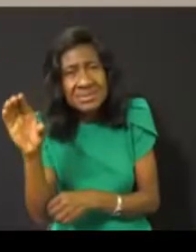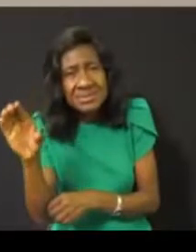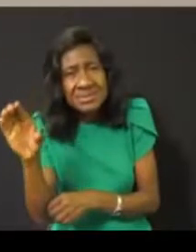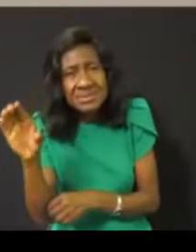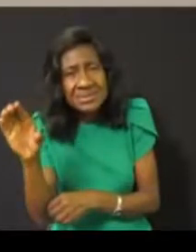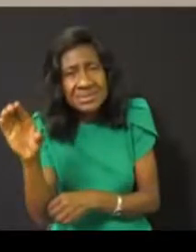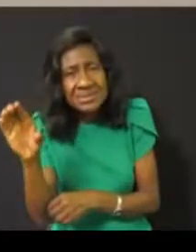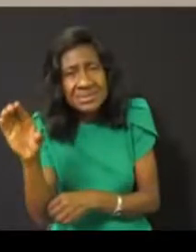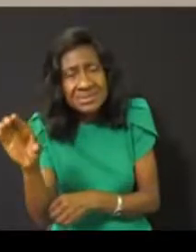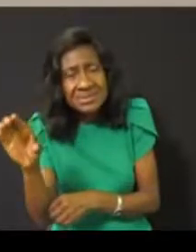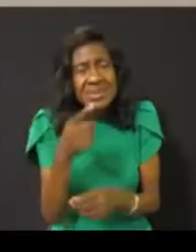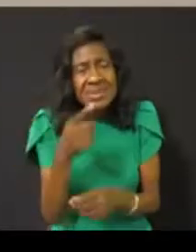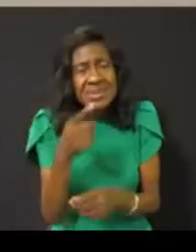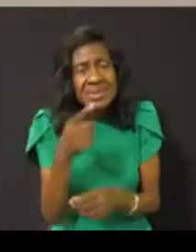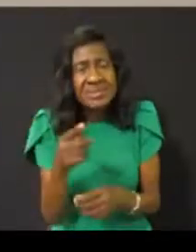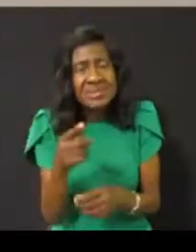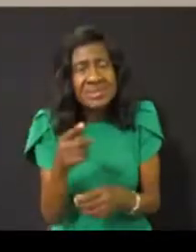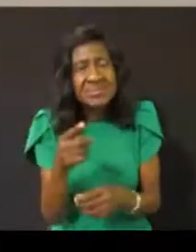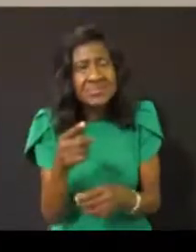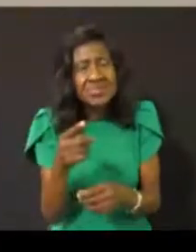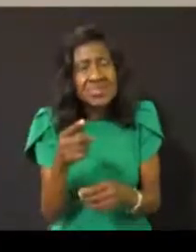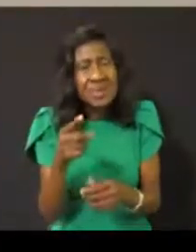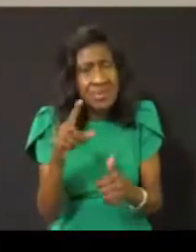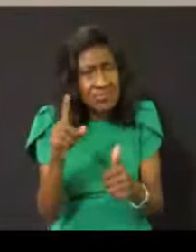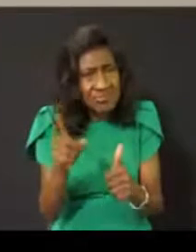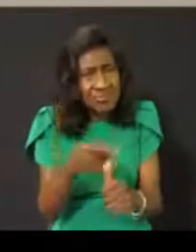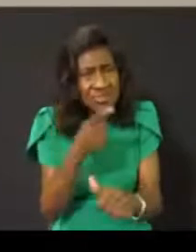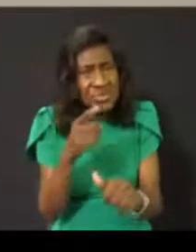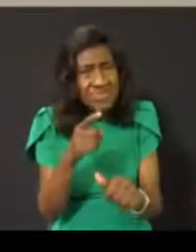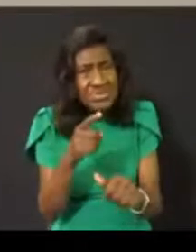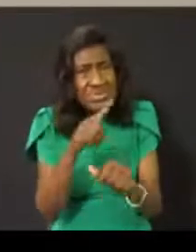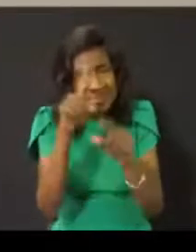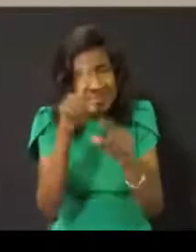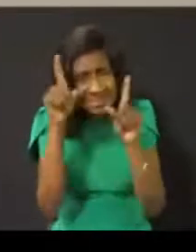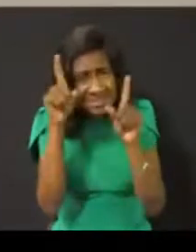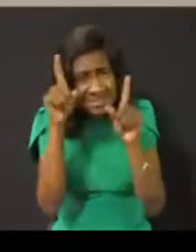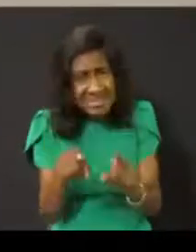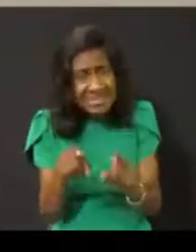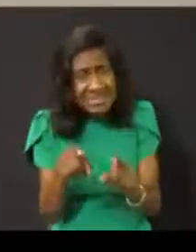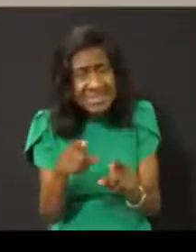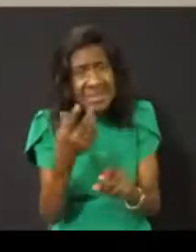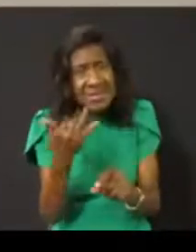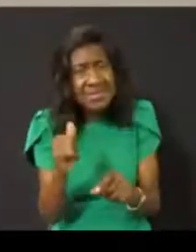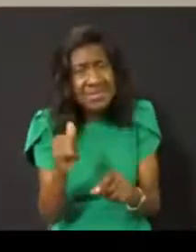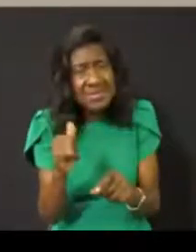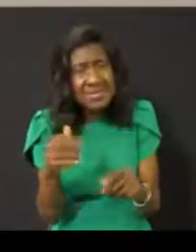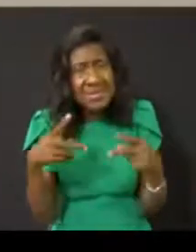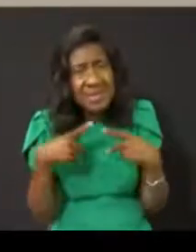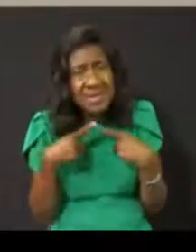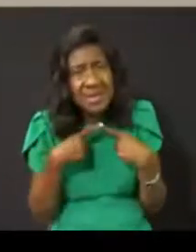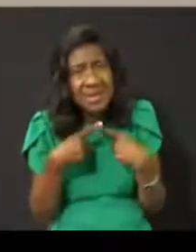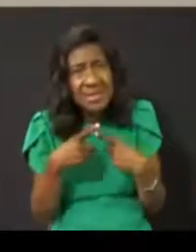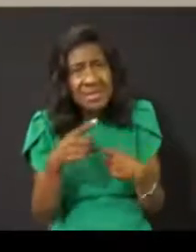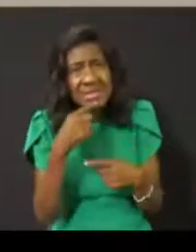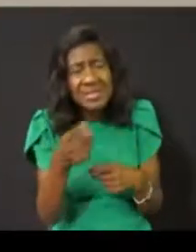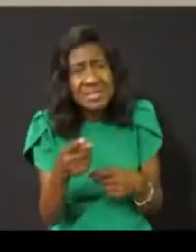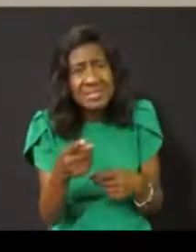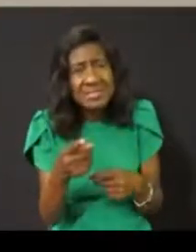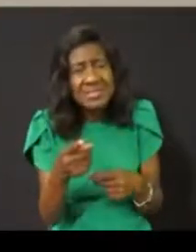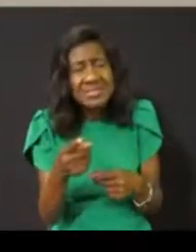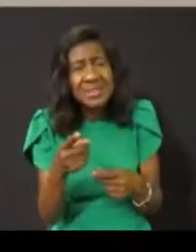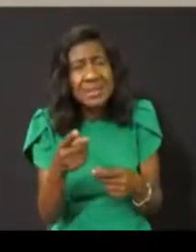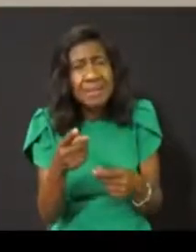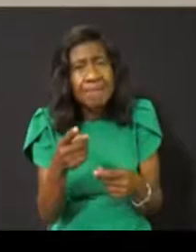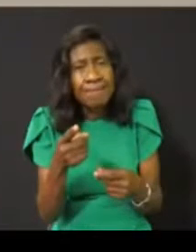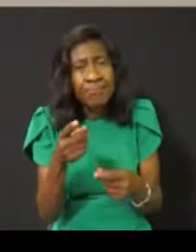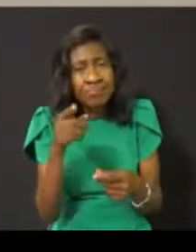was referring to perhaps some sort of trial type thing. I think those types of things can and should be able to be verified,